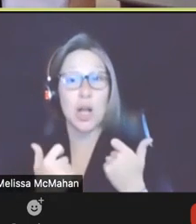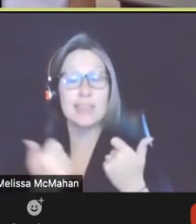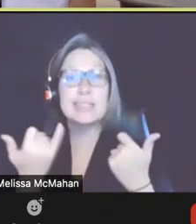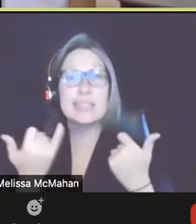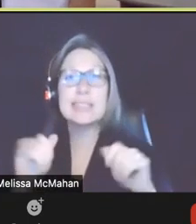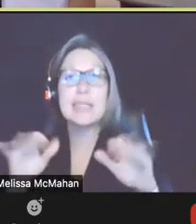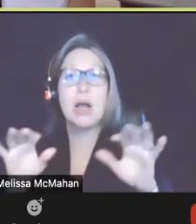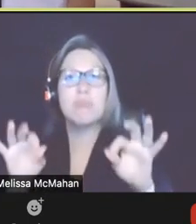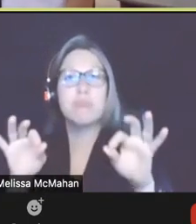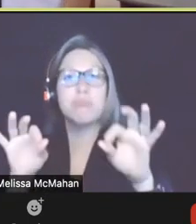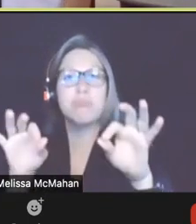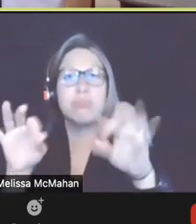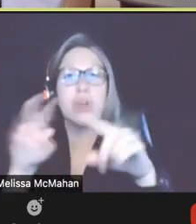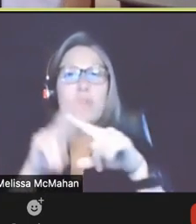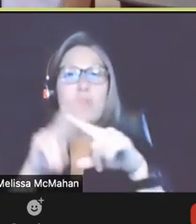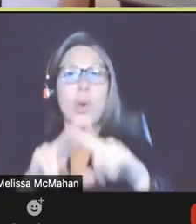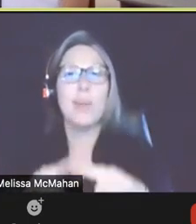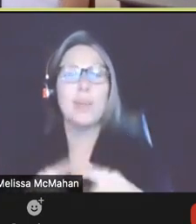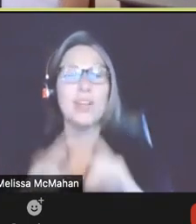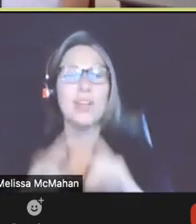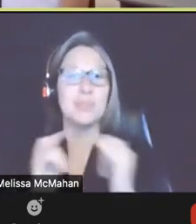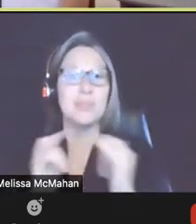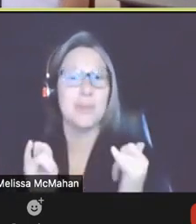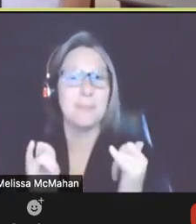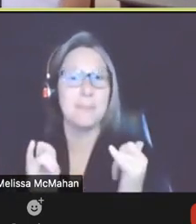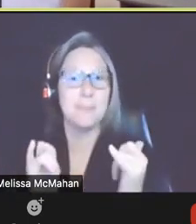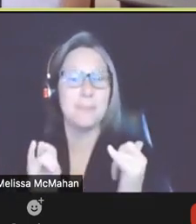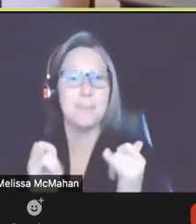at the same time. So they might be